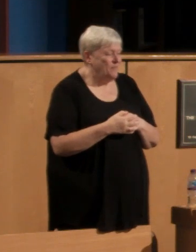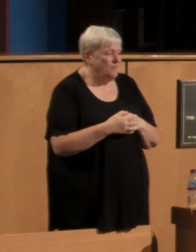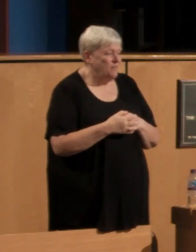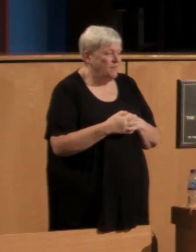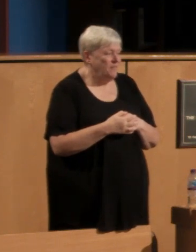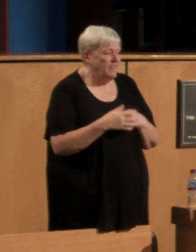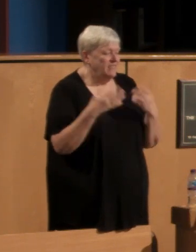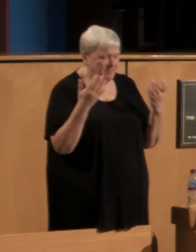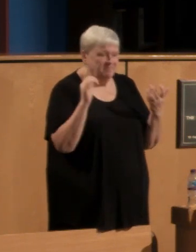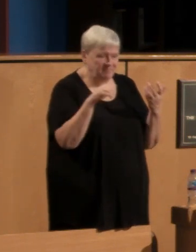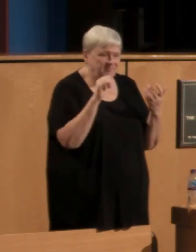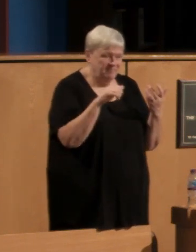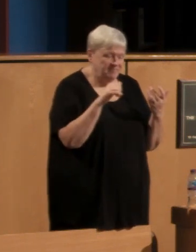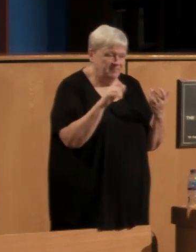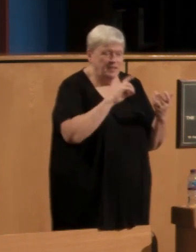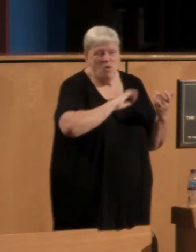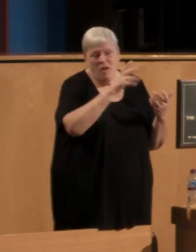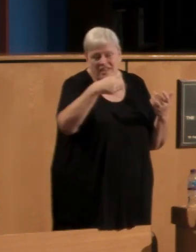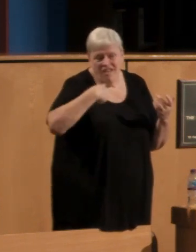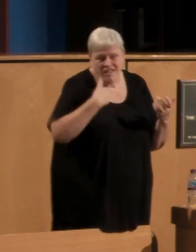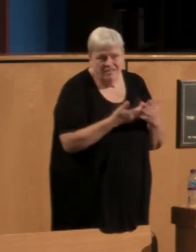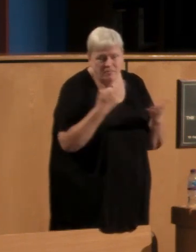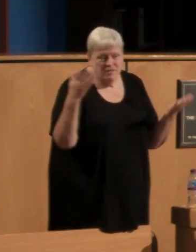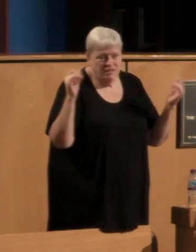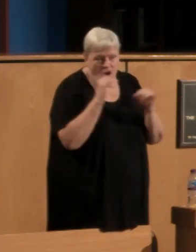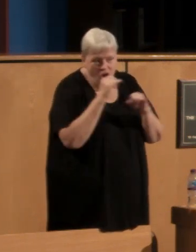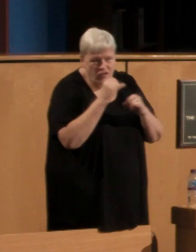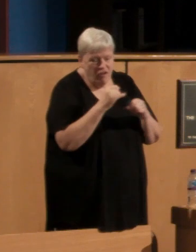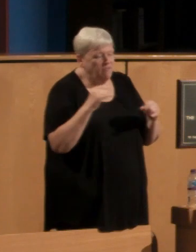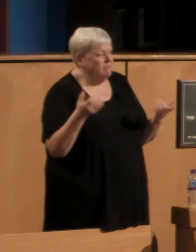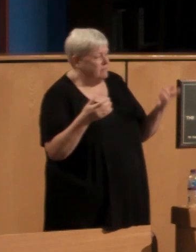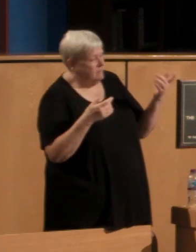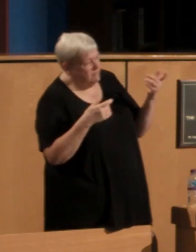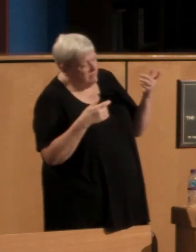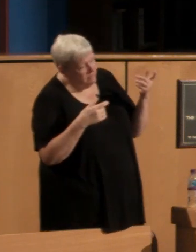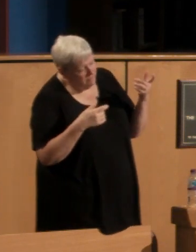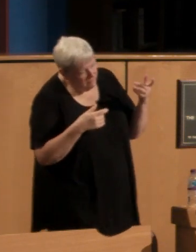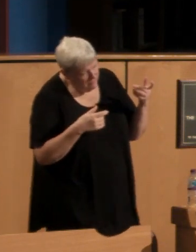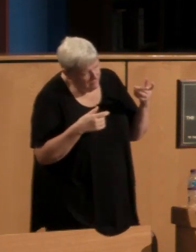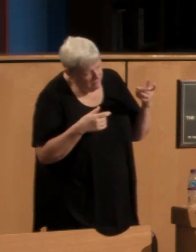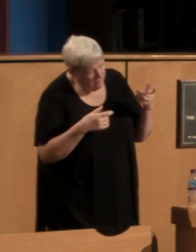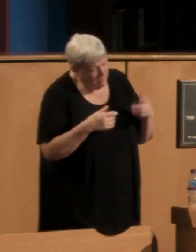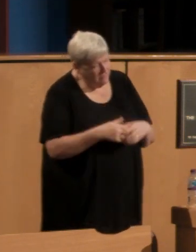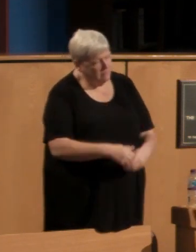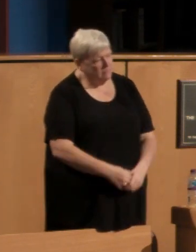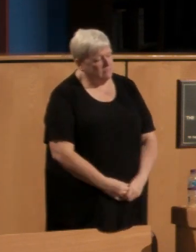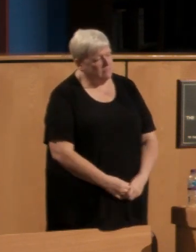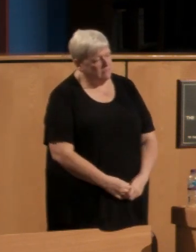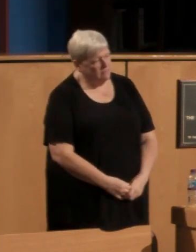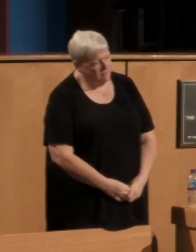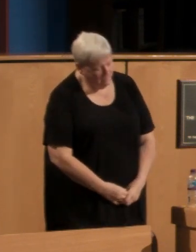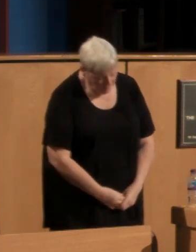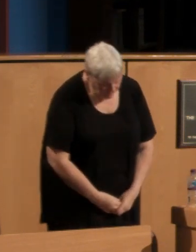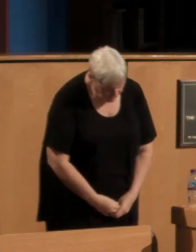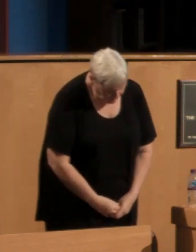So in that sense, yeah, why not call it queer horror when you're really, really, really queer? That's my perspective on that.